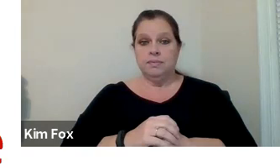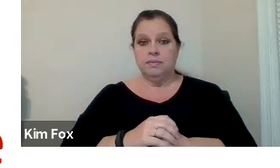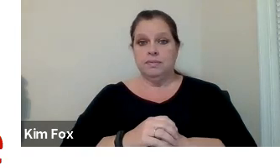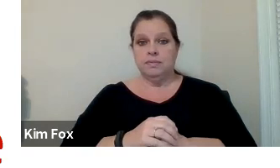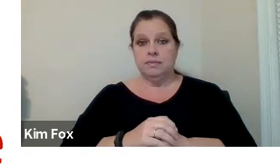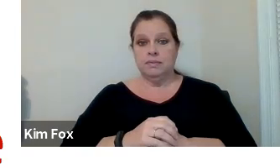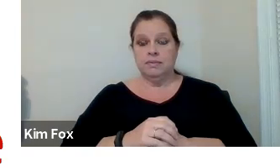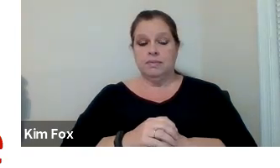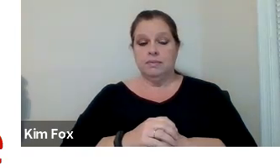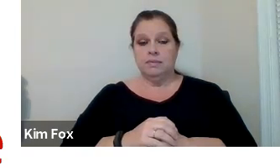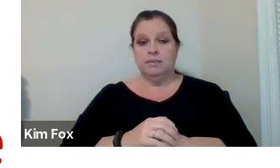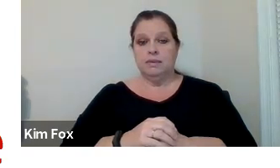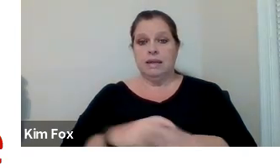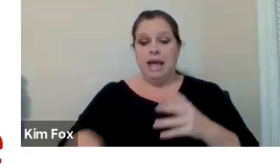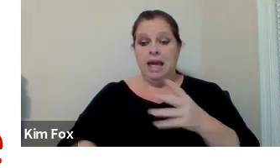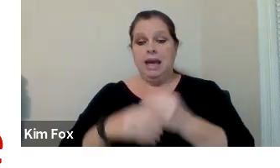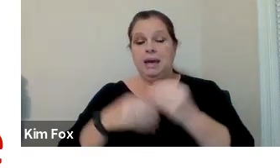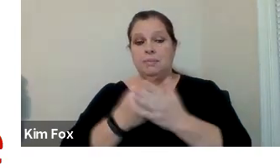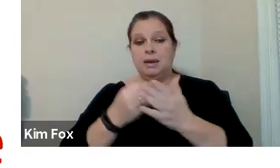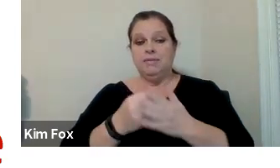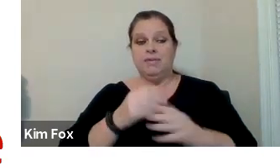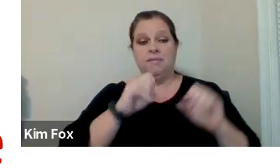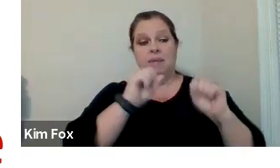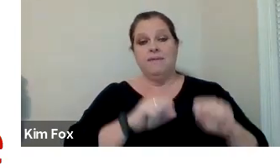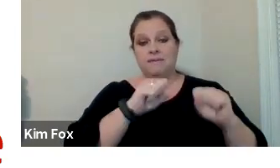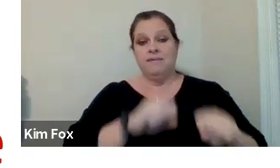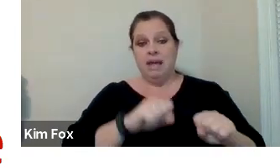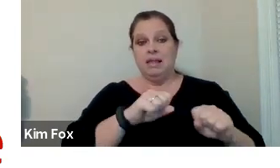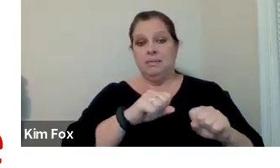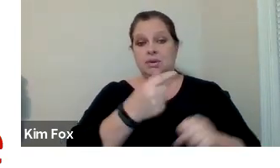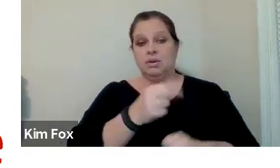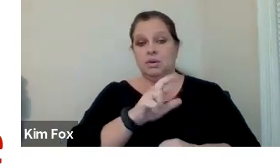the available sources of grants and scholarships,